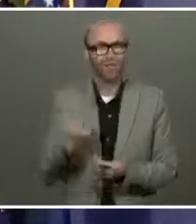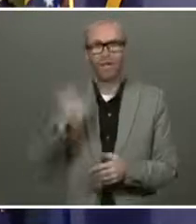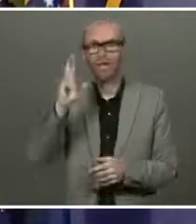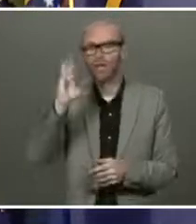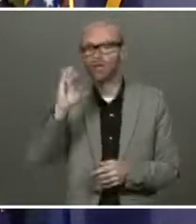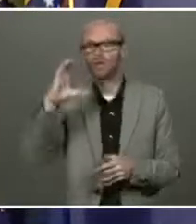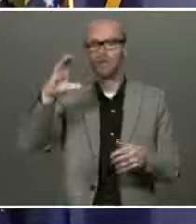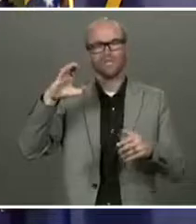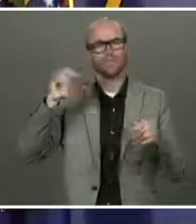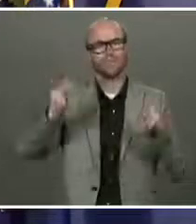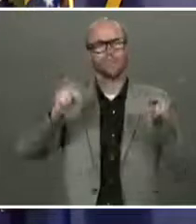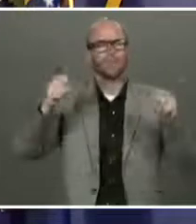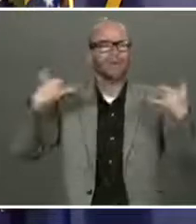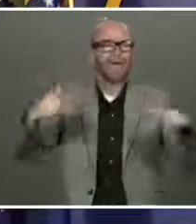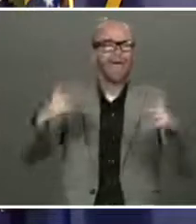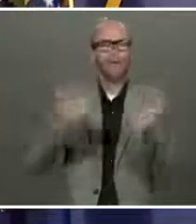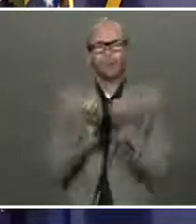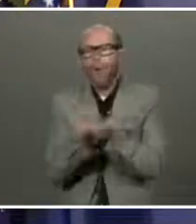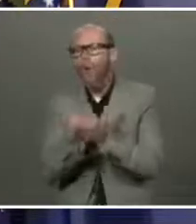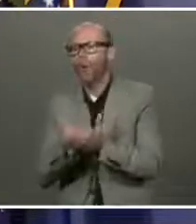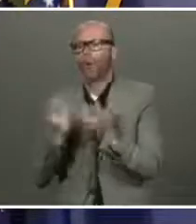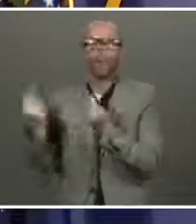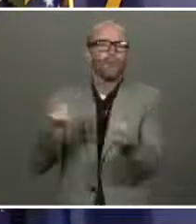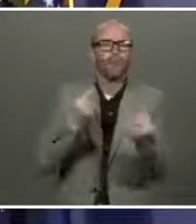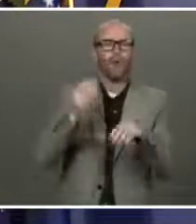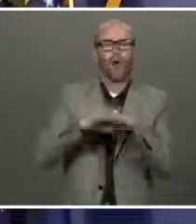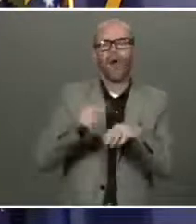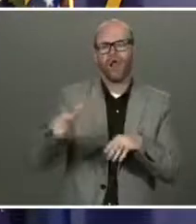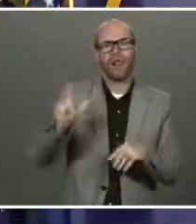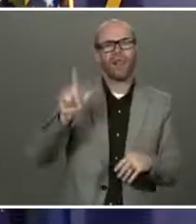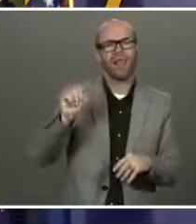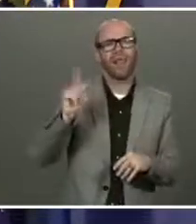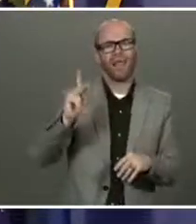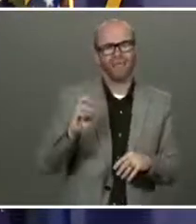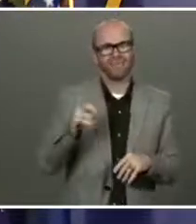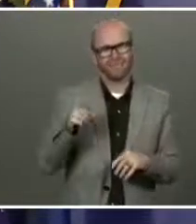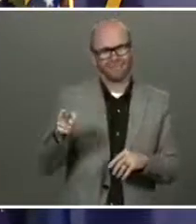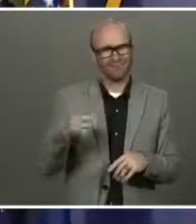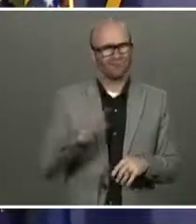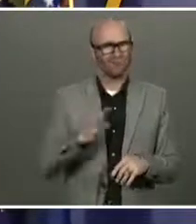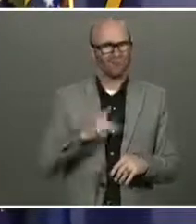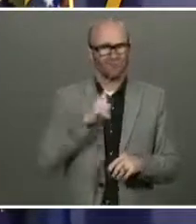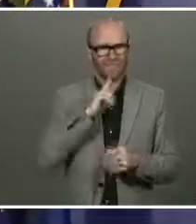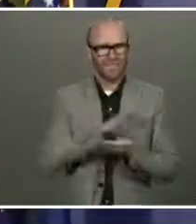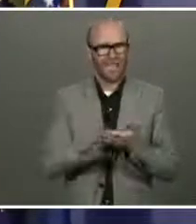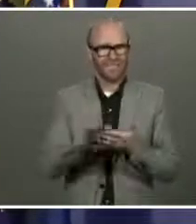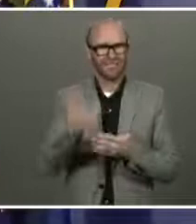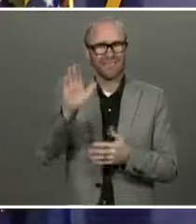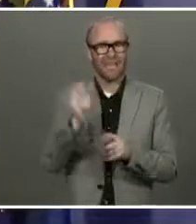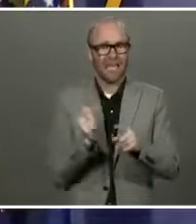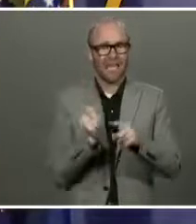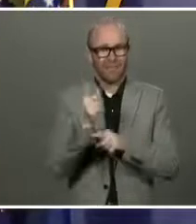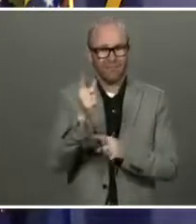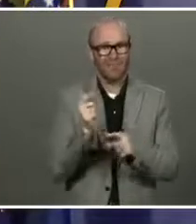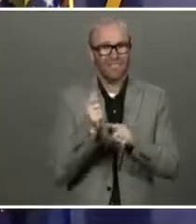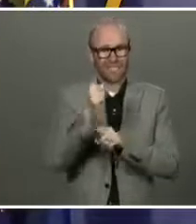recreation standpoint, ability to enjoy that incredible lakefront. It's every year,